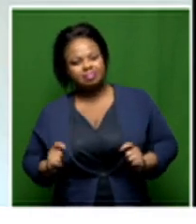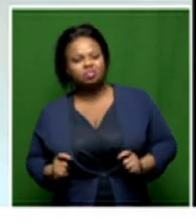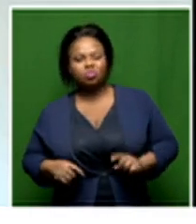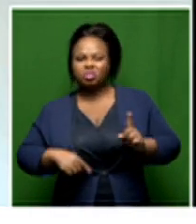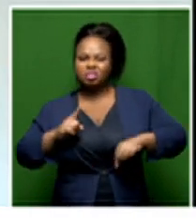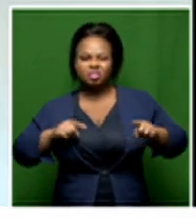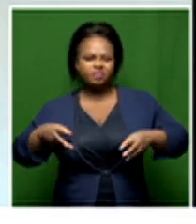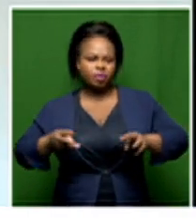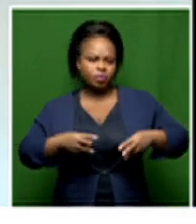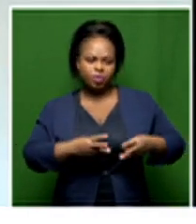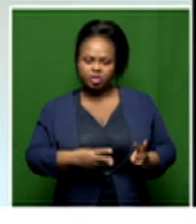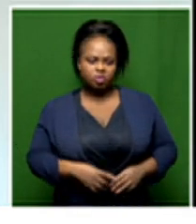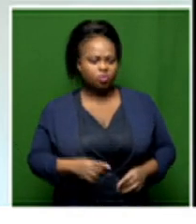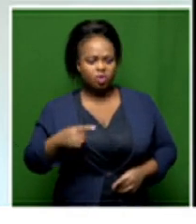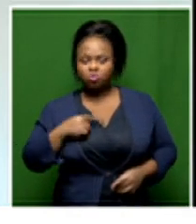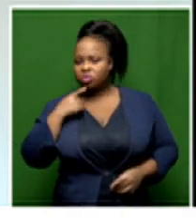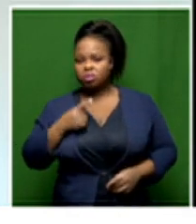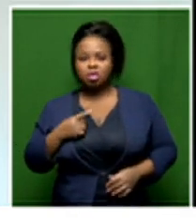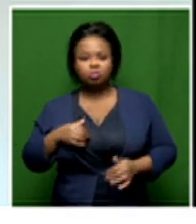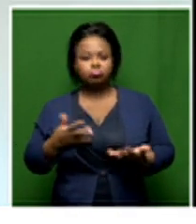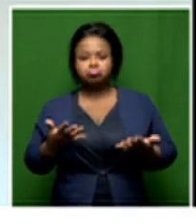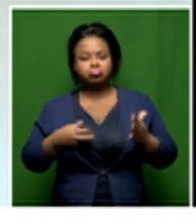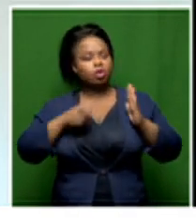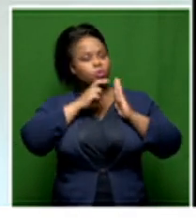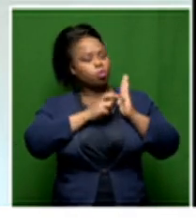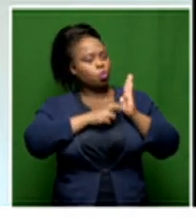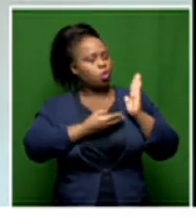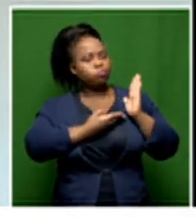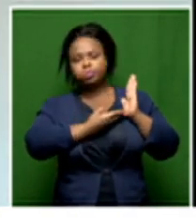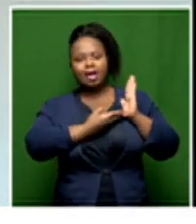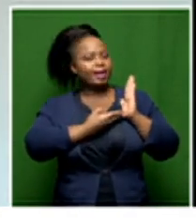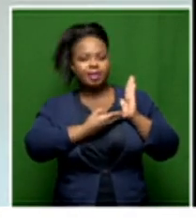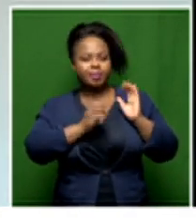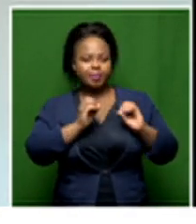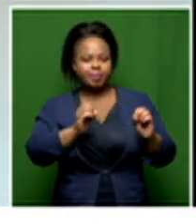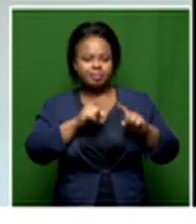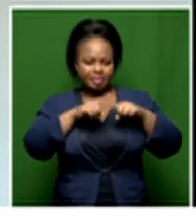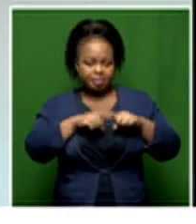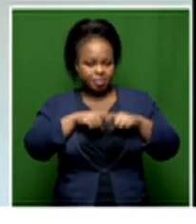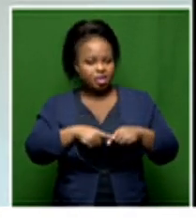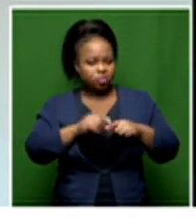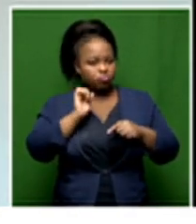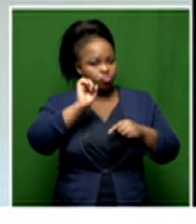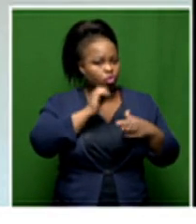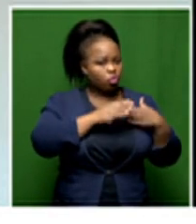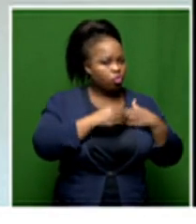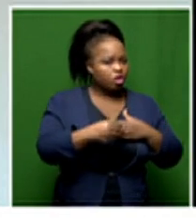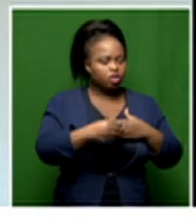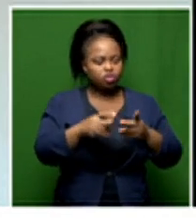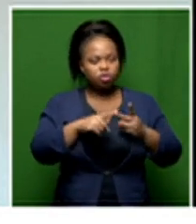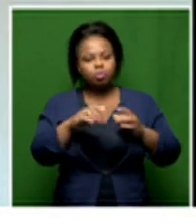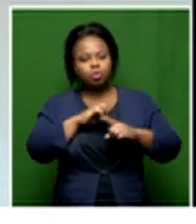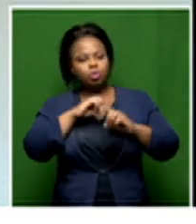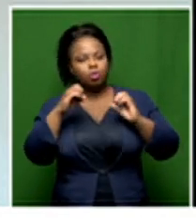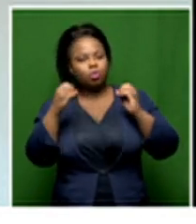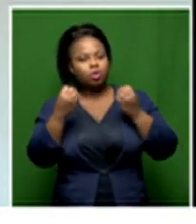which is why I'm saying there's no rule book. It's all about how, based on your leadership and organizational culture, as an employer, you're